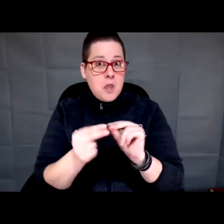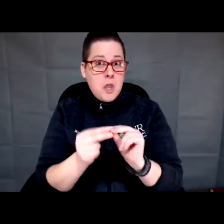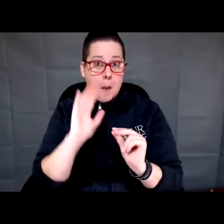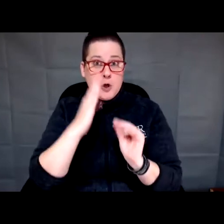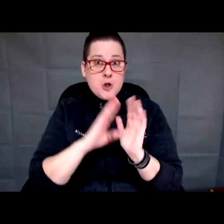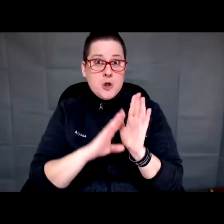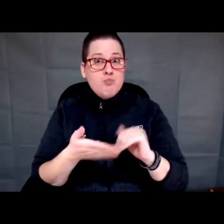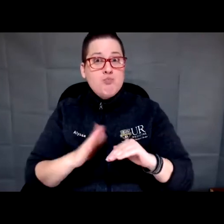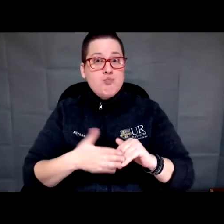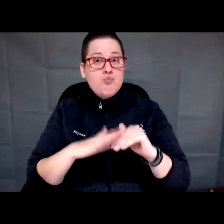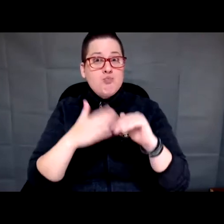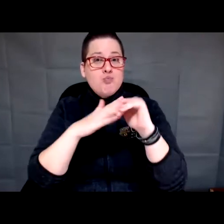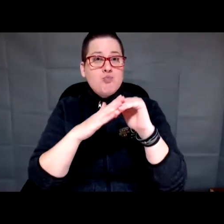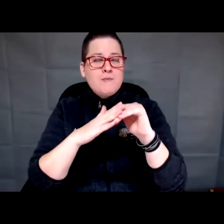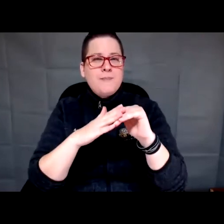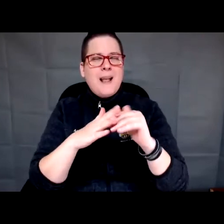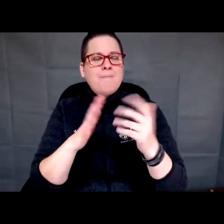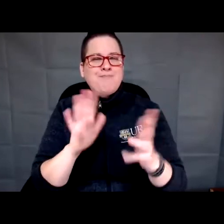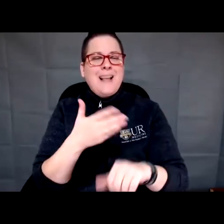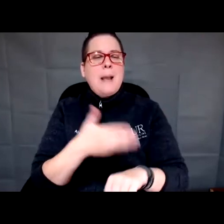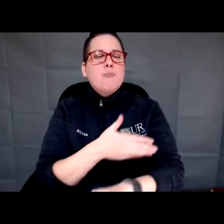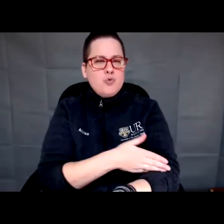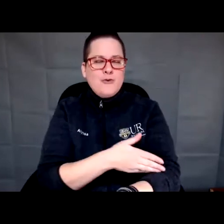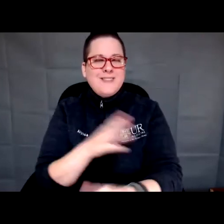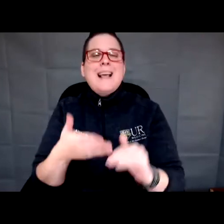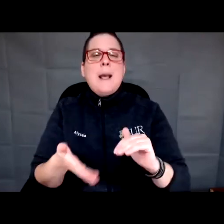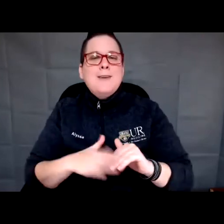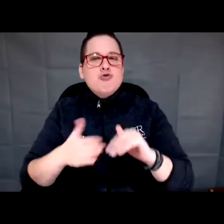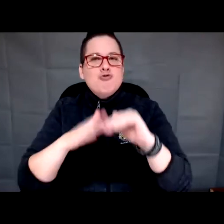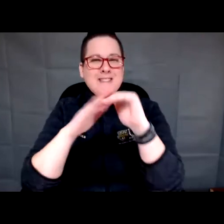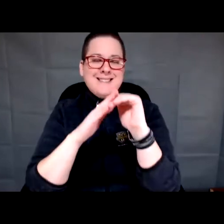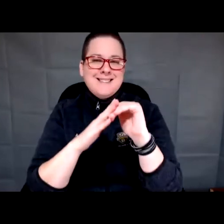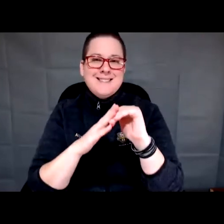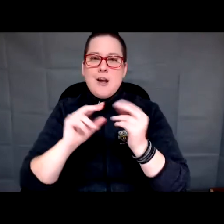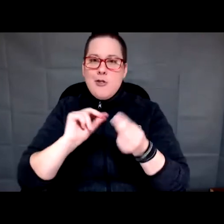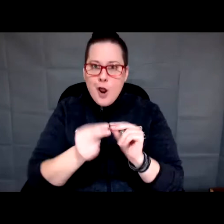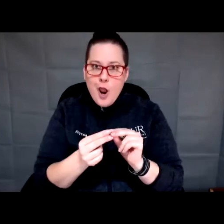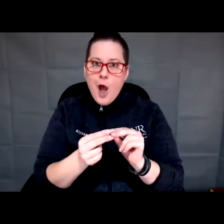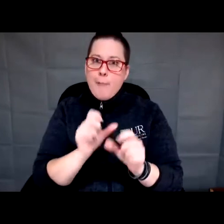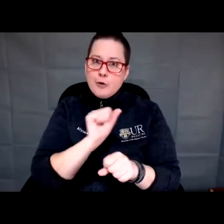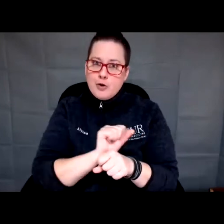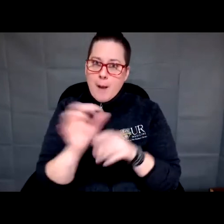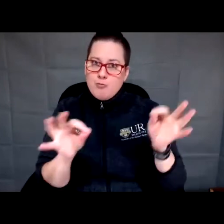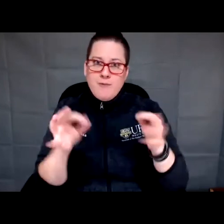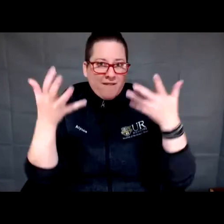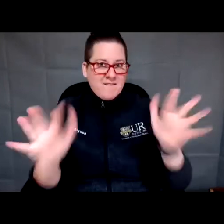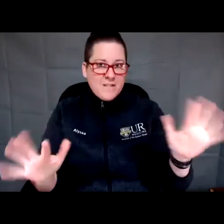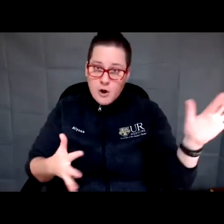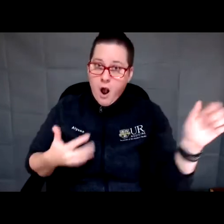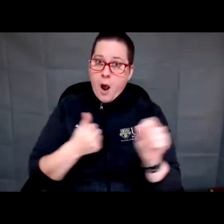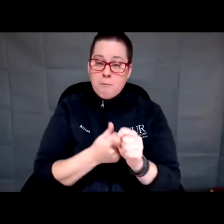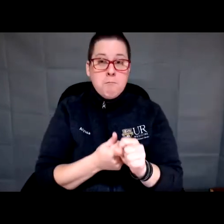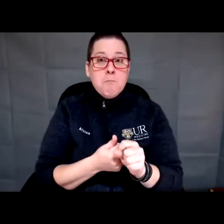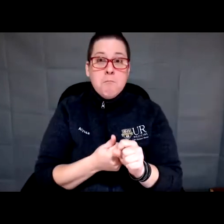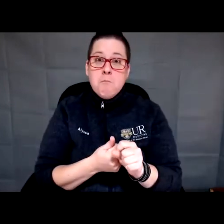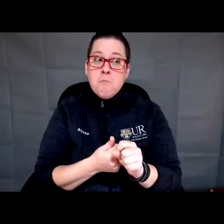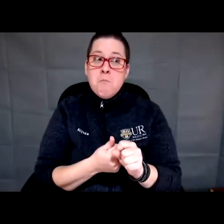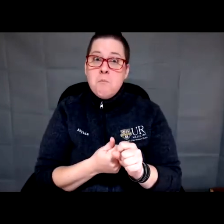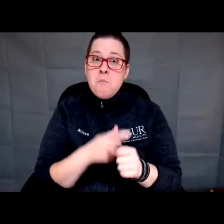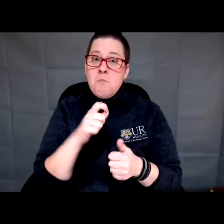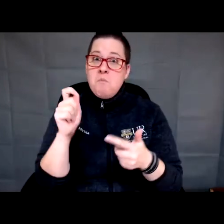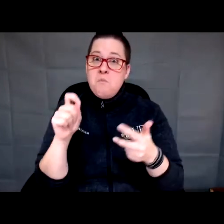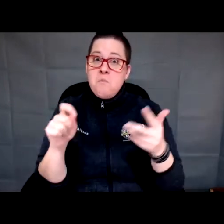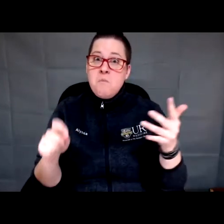as far, I shouldn't say improving, are increasing as far as the number of job descriptions that have been completely updated